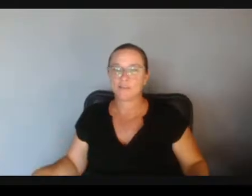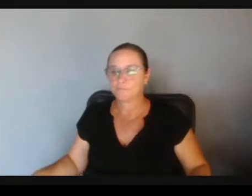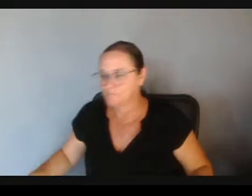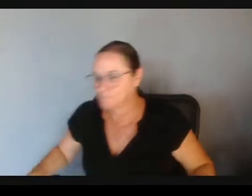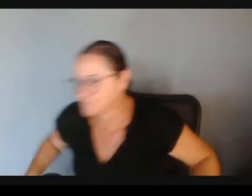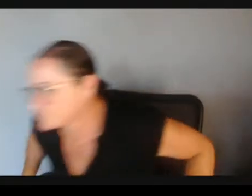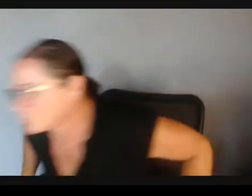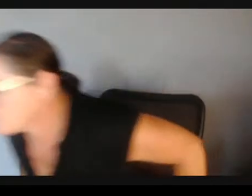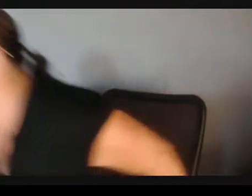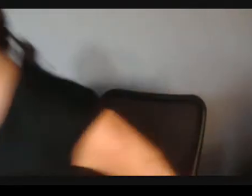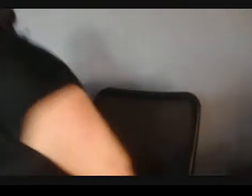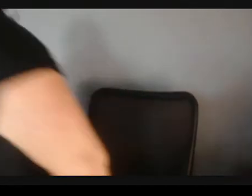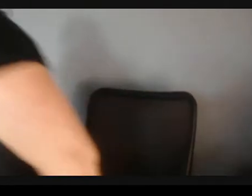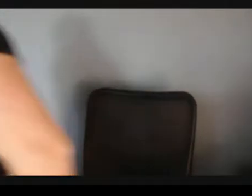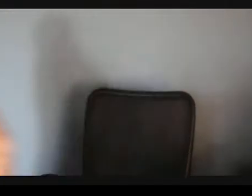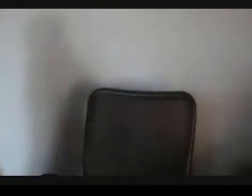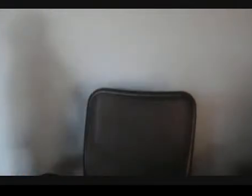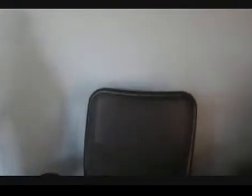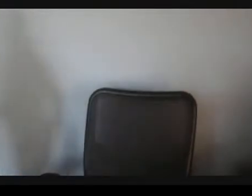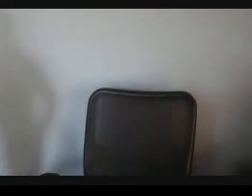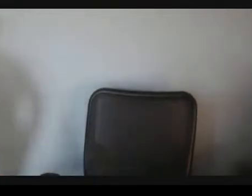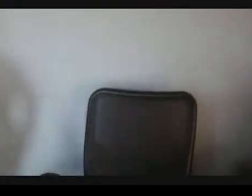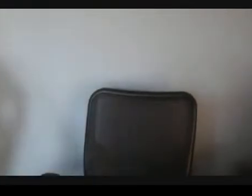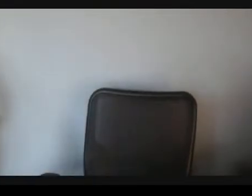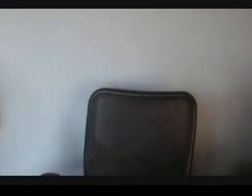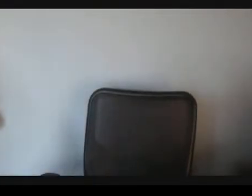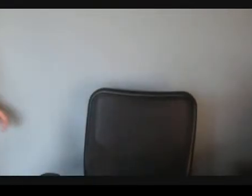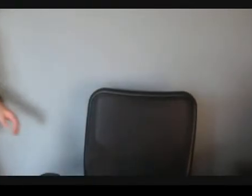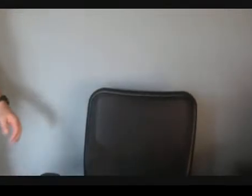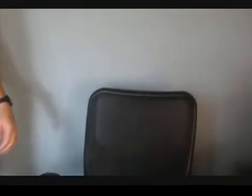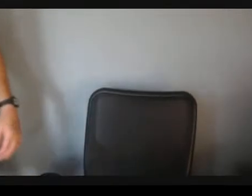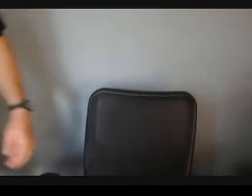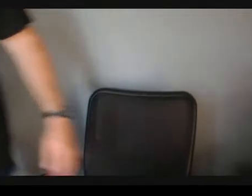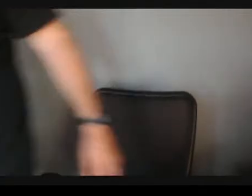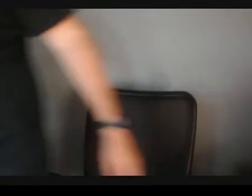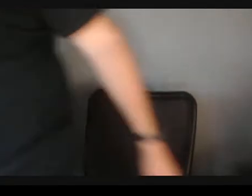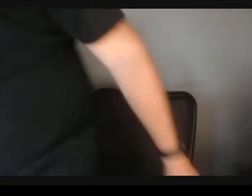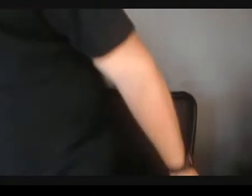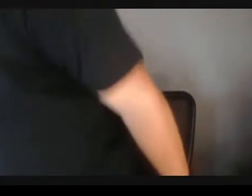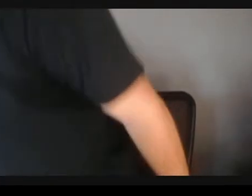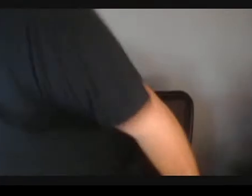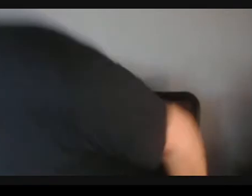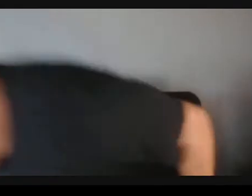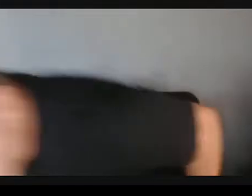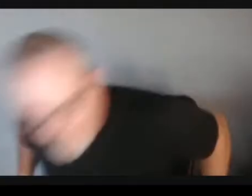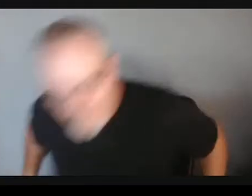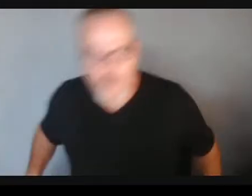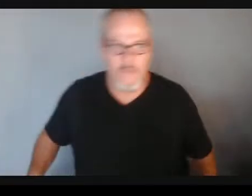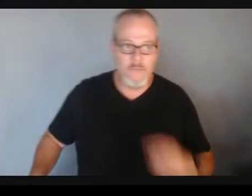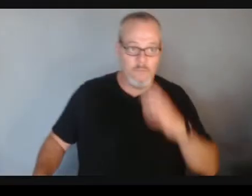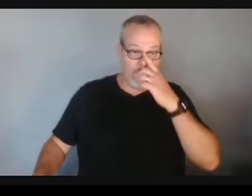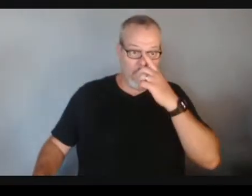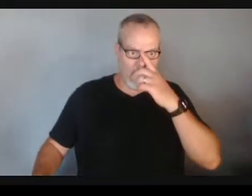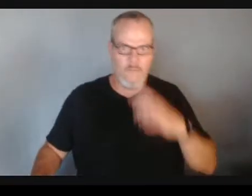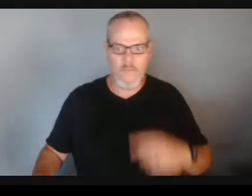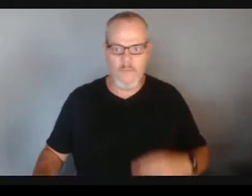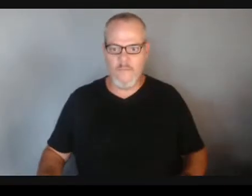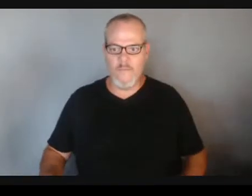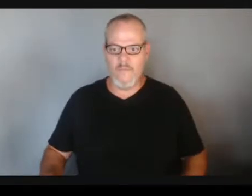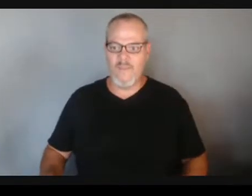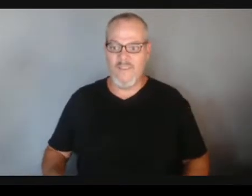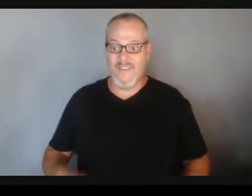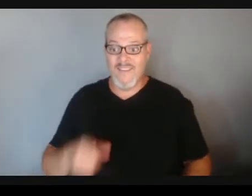that one's more, again, big wave. Big wave. But the problem here is that massive of a wave,